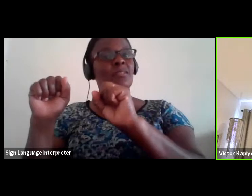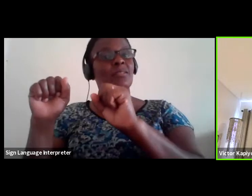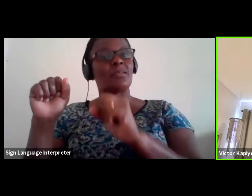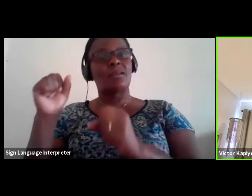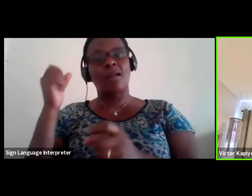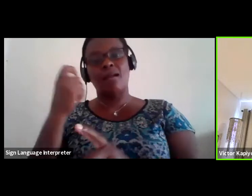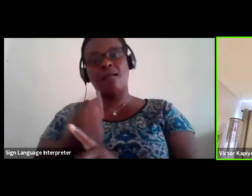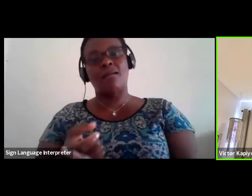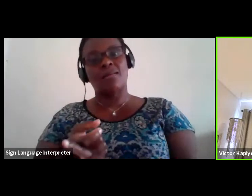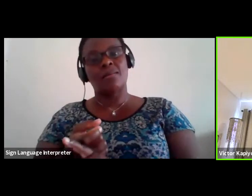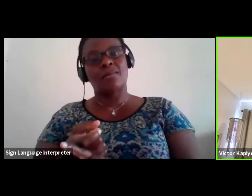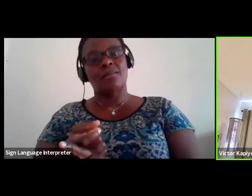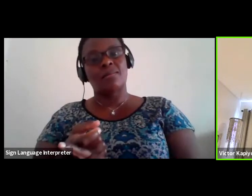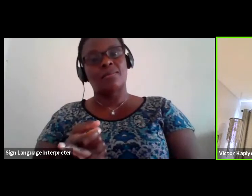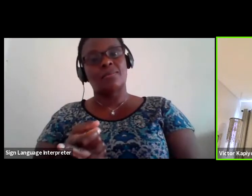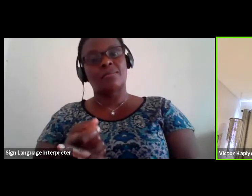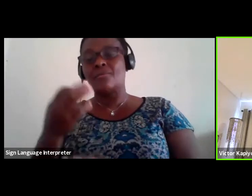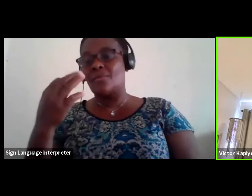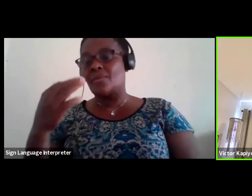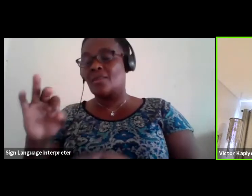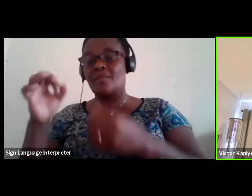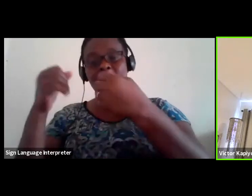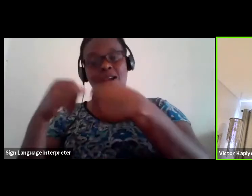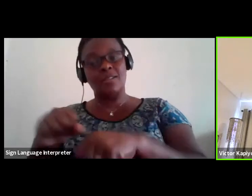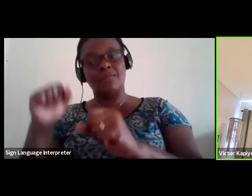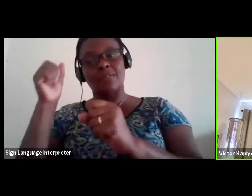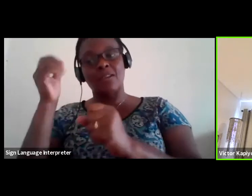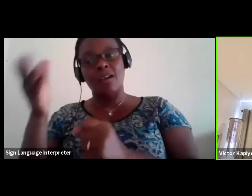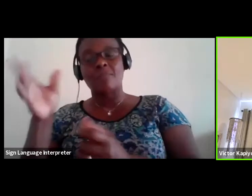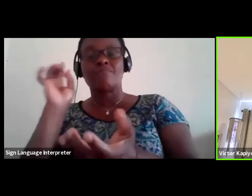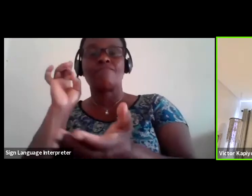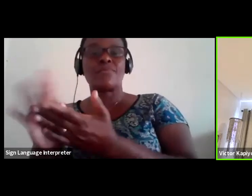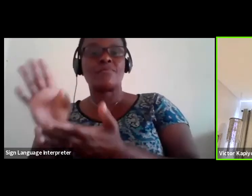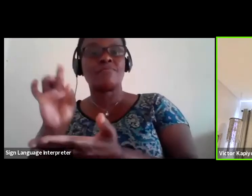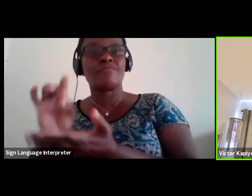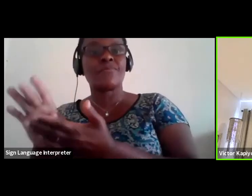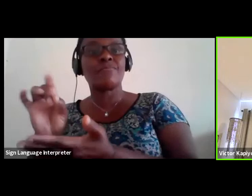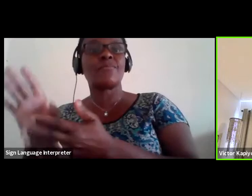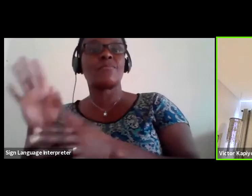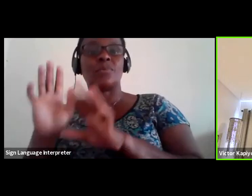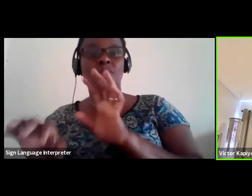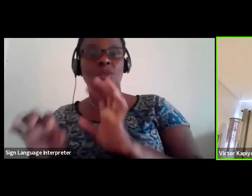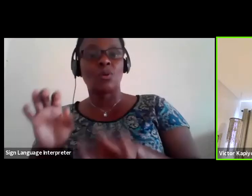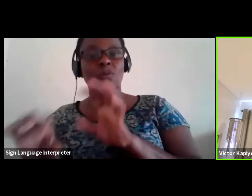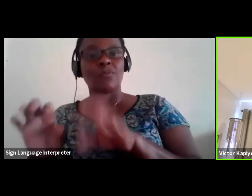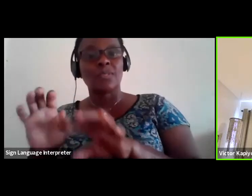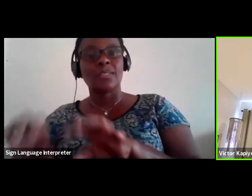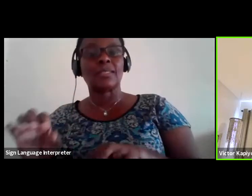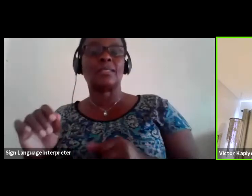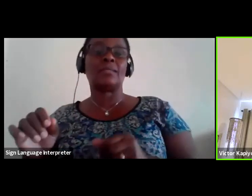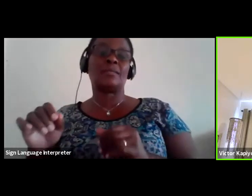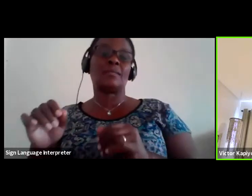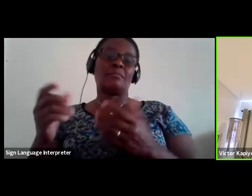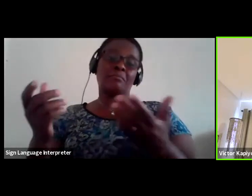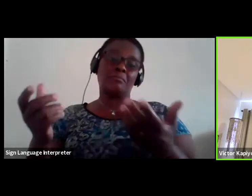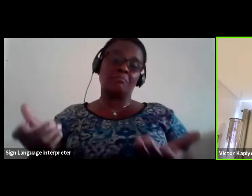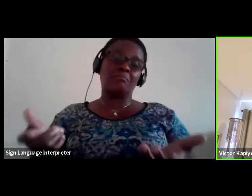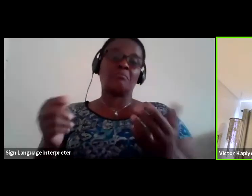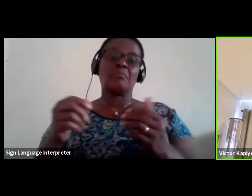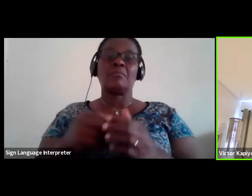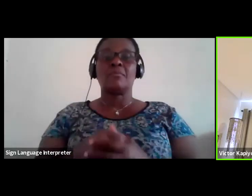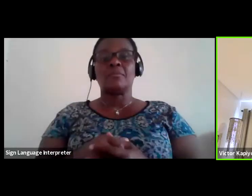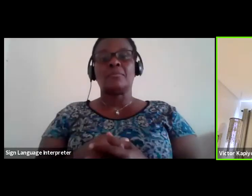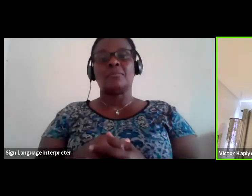their activities are disrupted, others have been evicted from their offices by landlords because at the instance of state